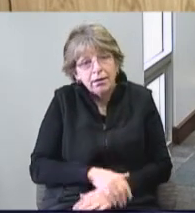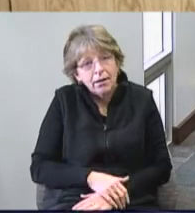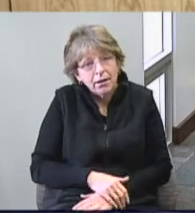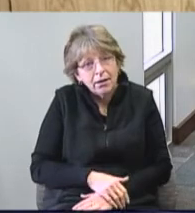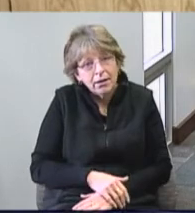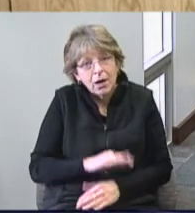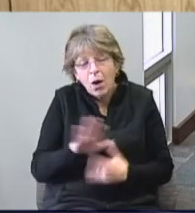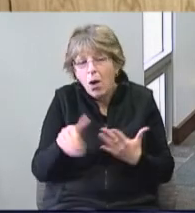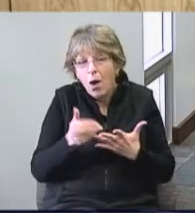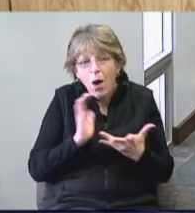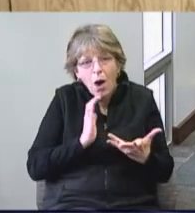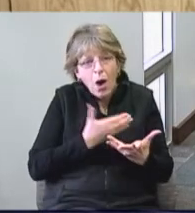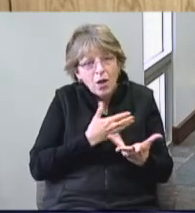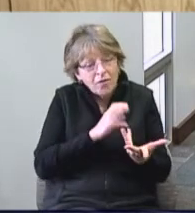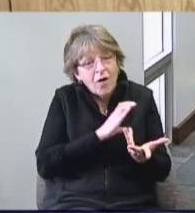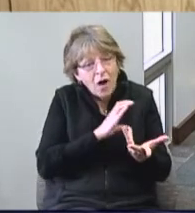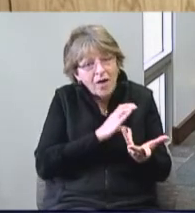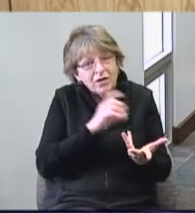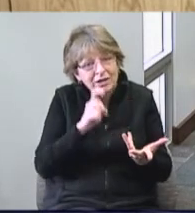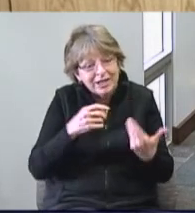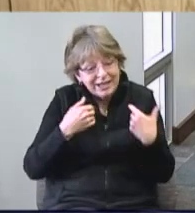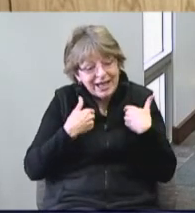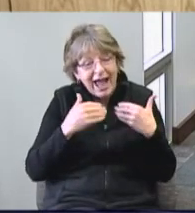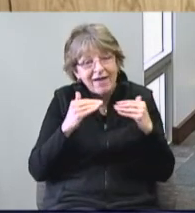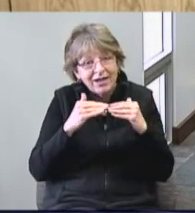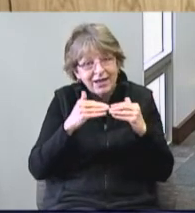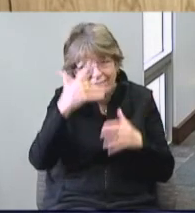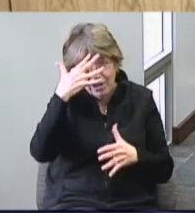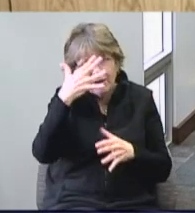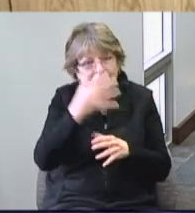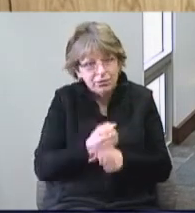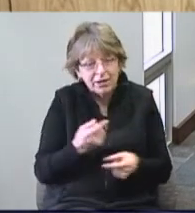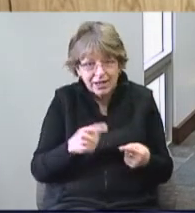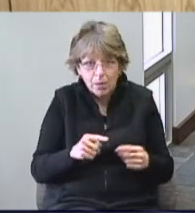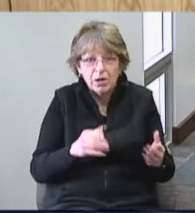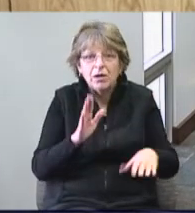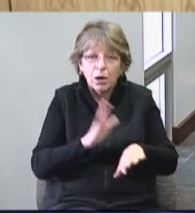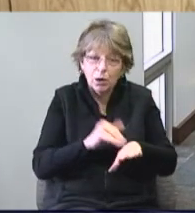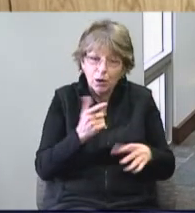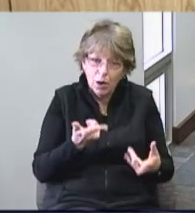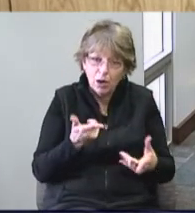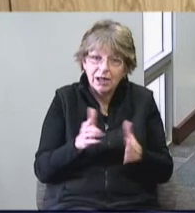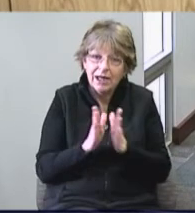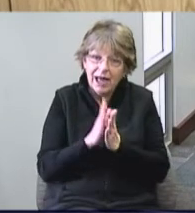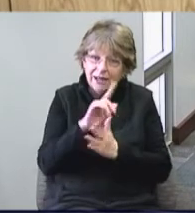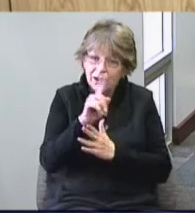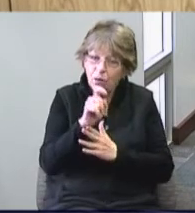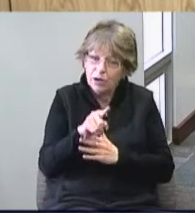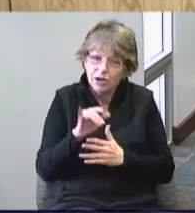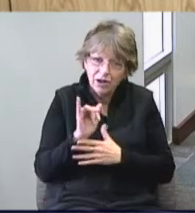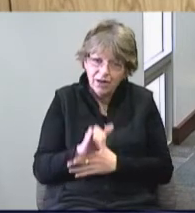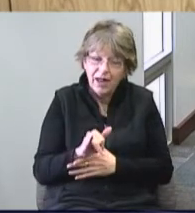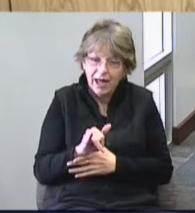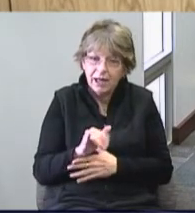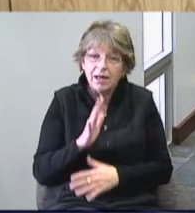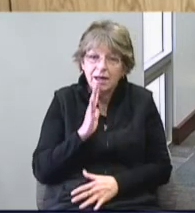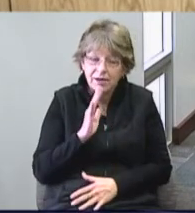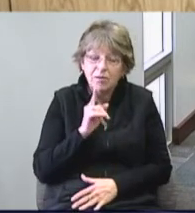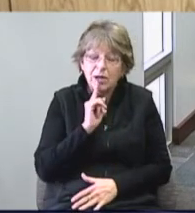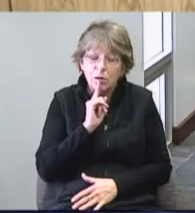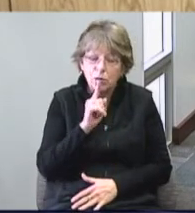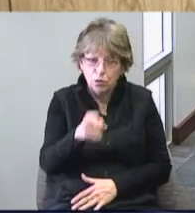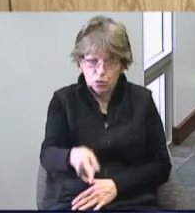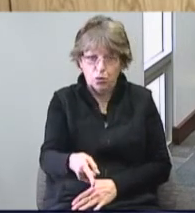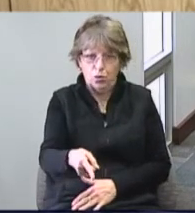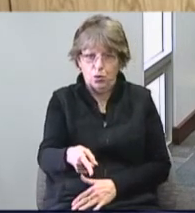All of our officers need to have a level of trust that when they're called to the stand and they're asked a question, they speak the truth, and